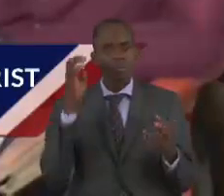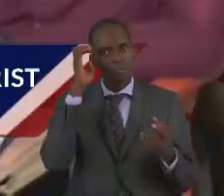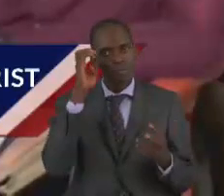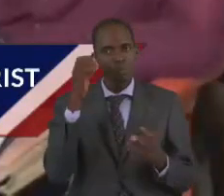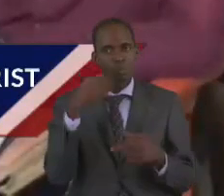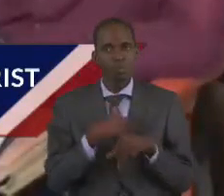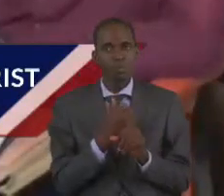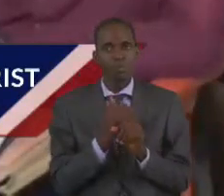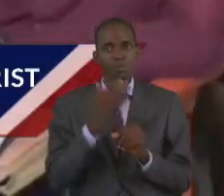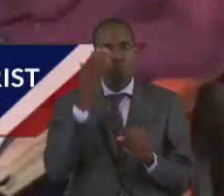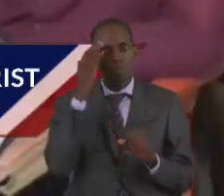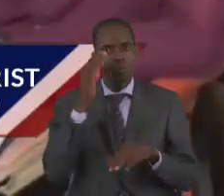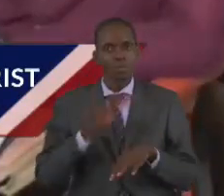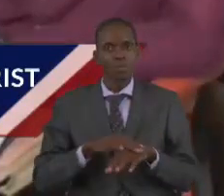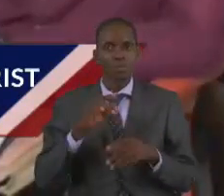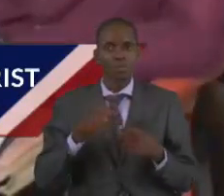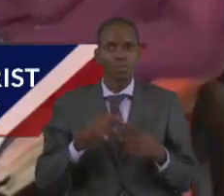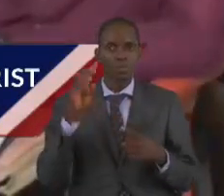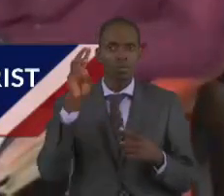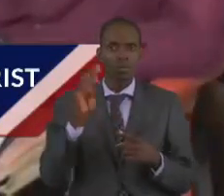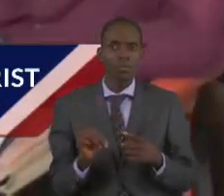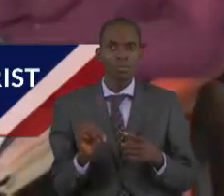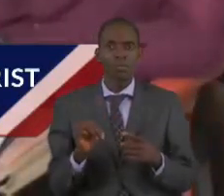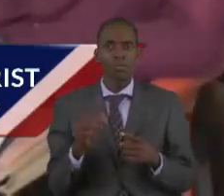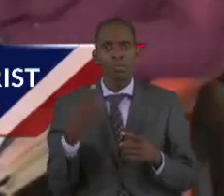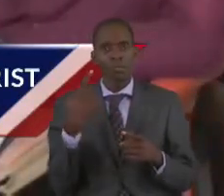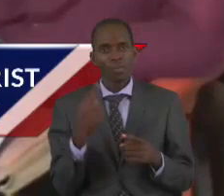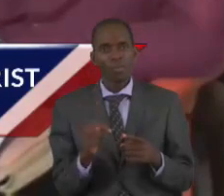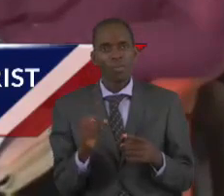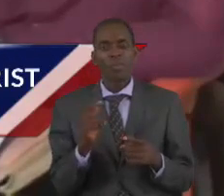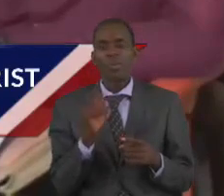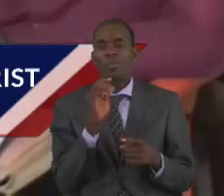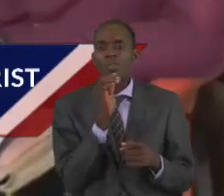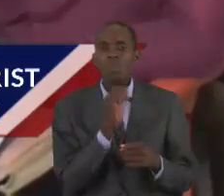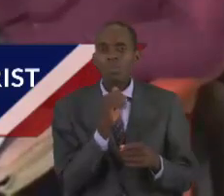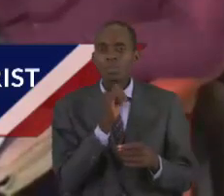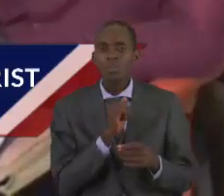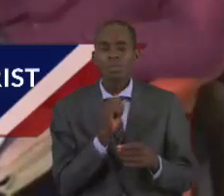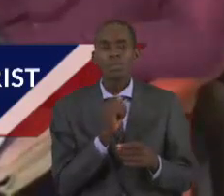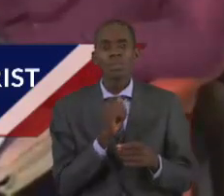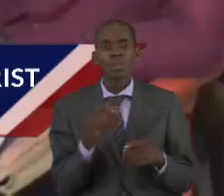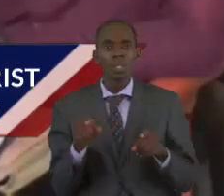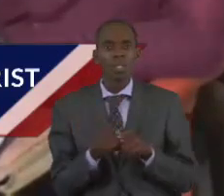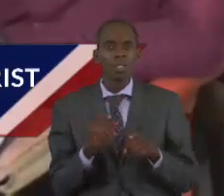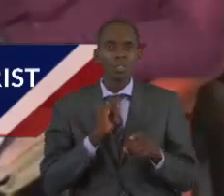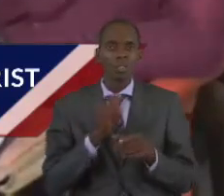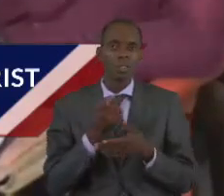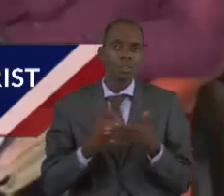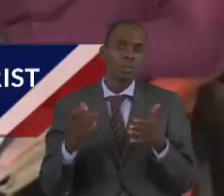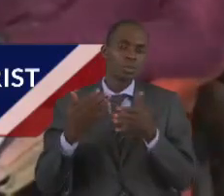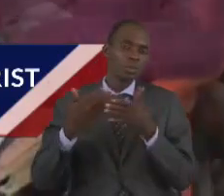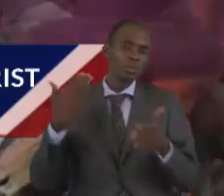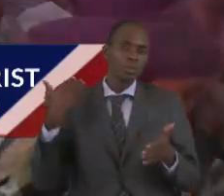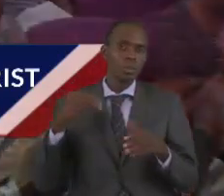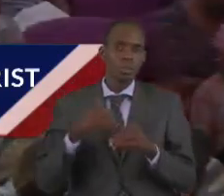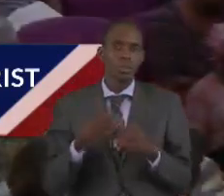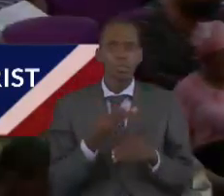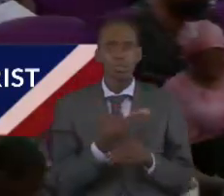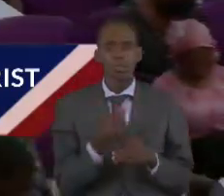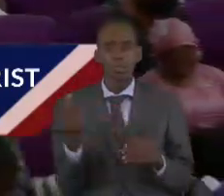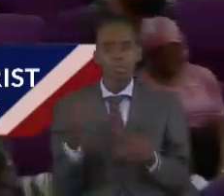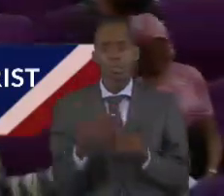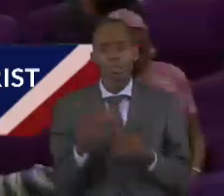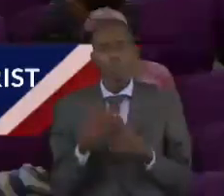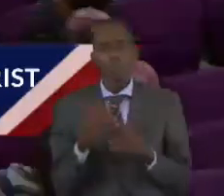made known unto me the mystery, as I wrote afore in few words. Then in